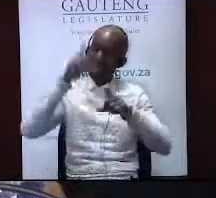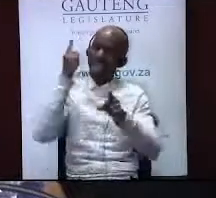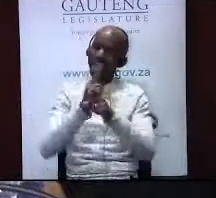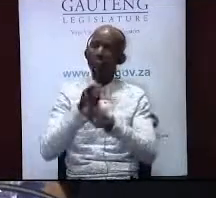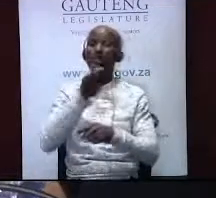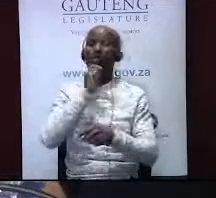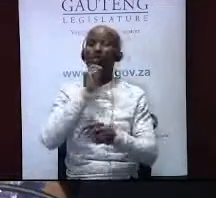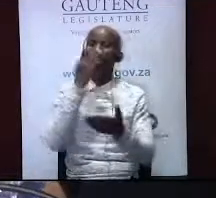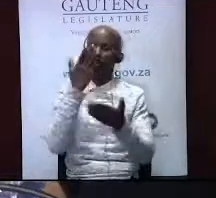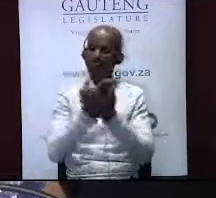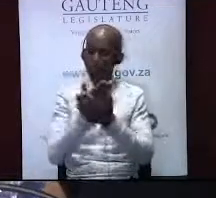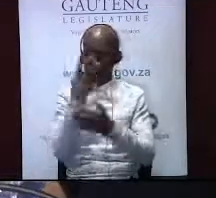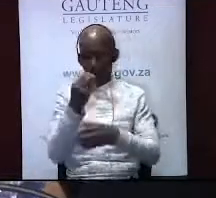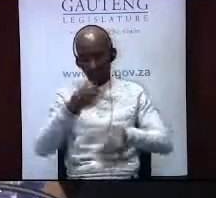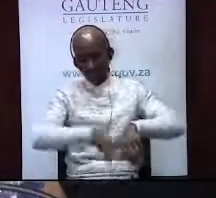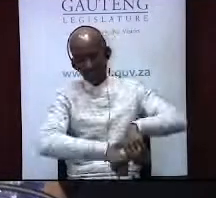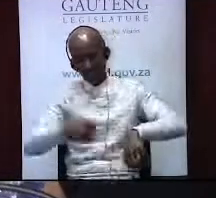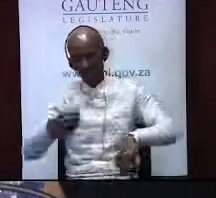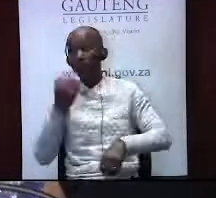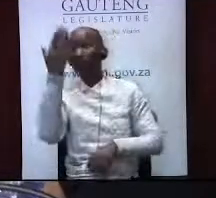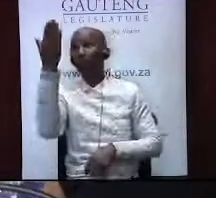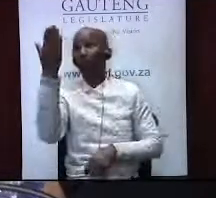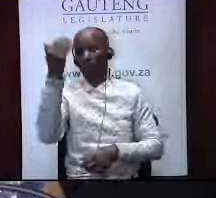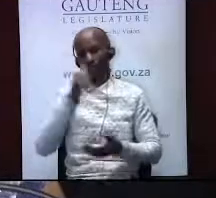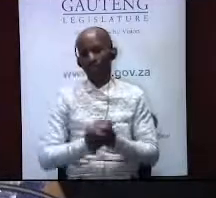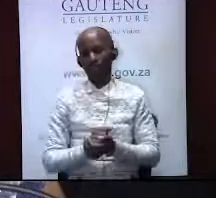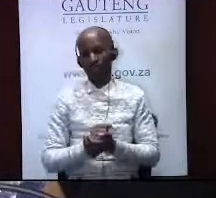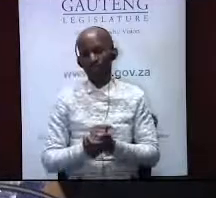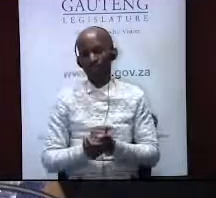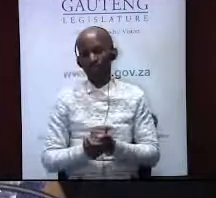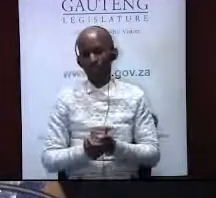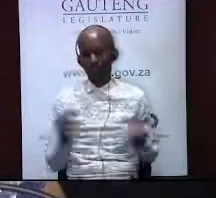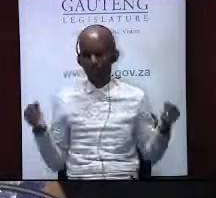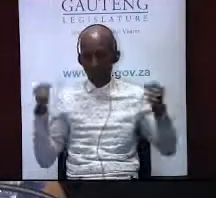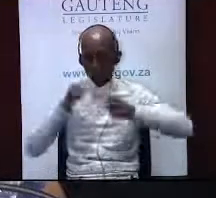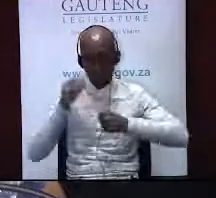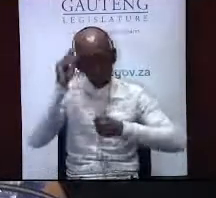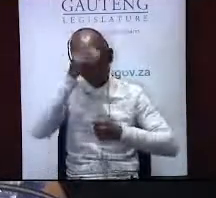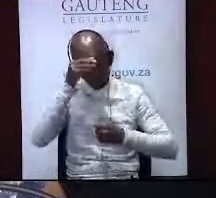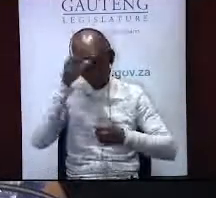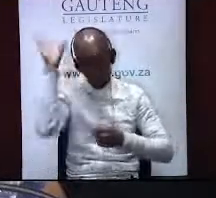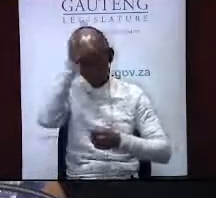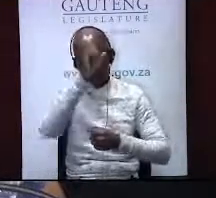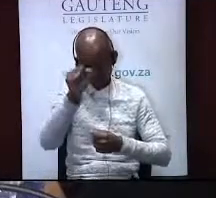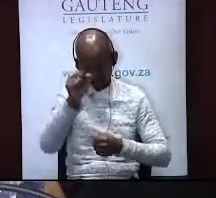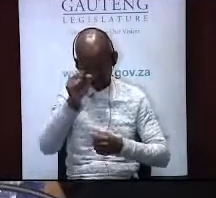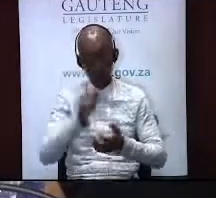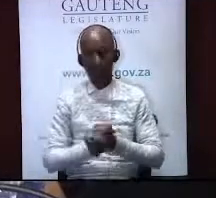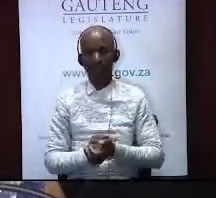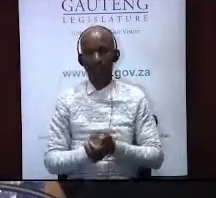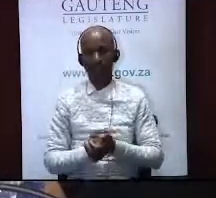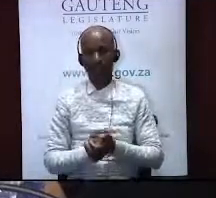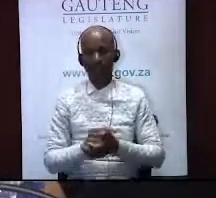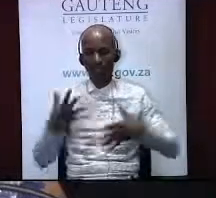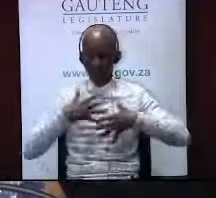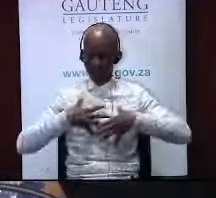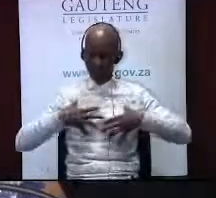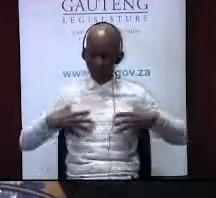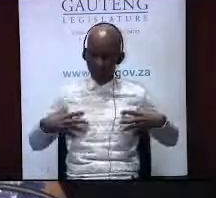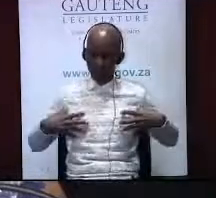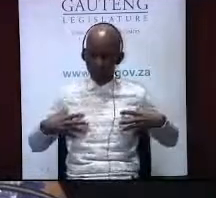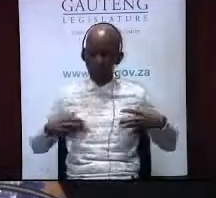morning you need to put on the armor of God. Put on your helmets of salvation, your breastplate